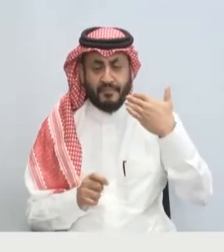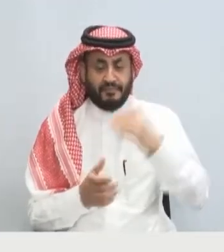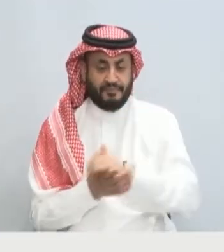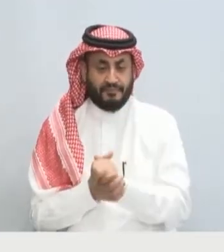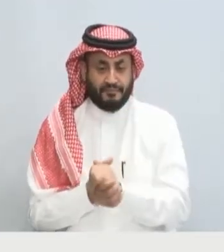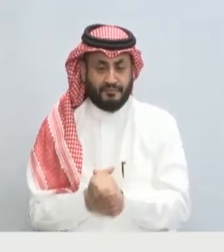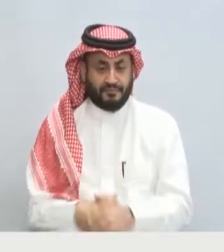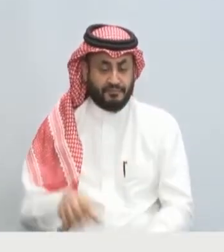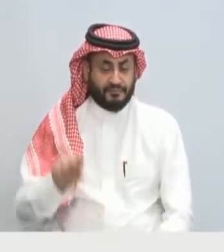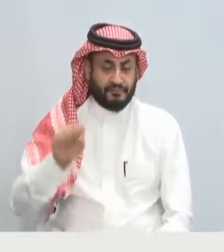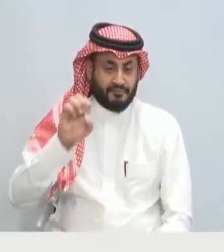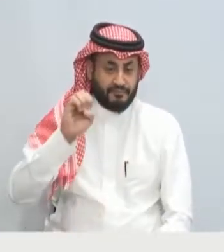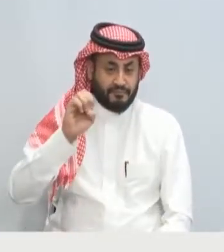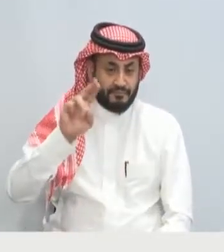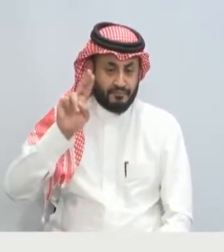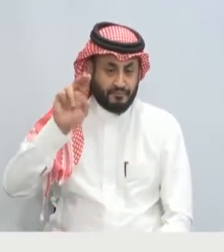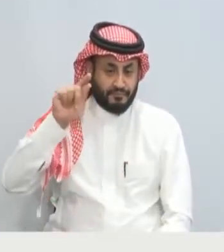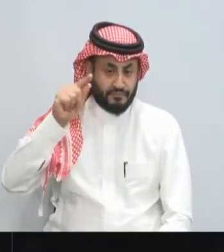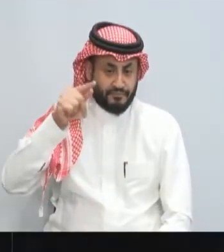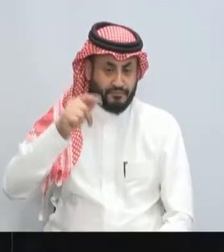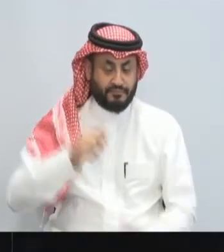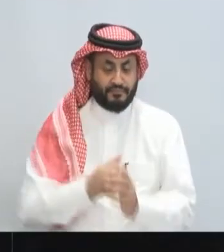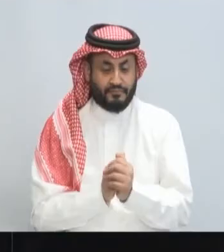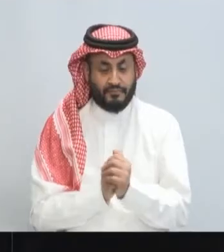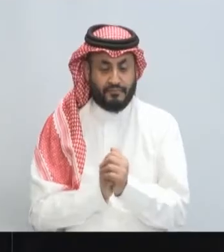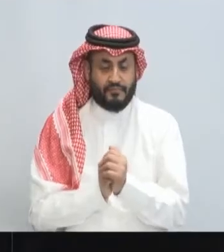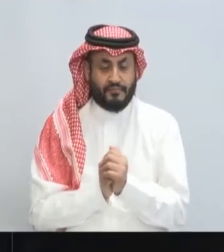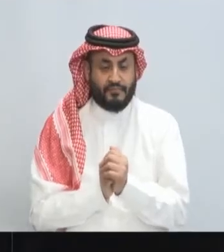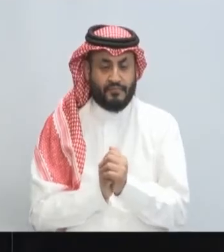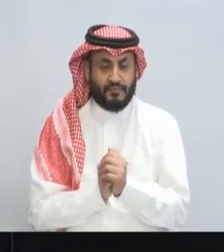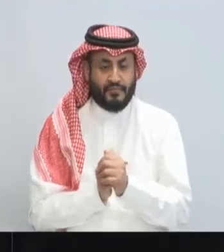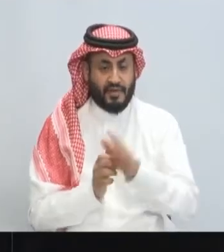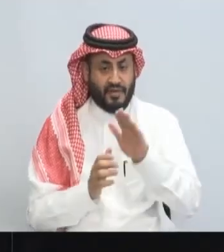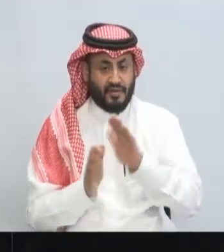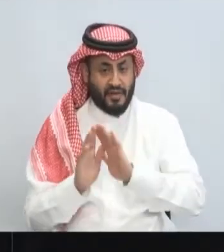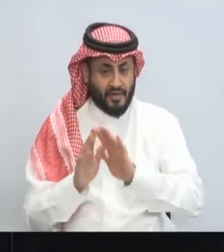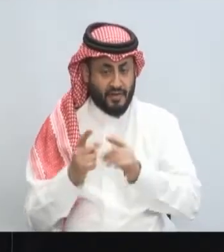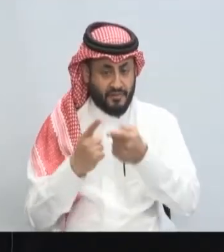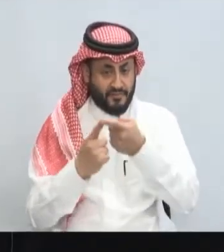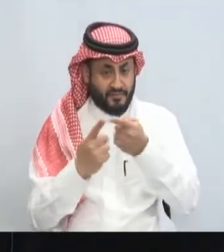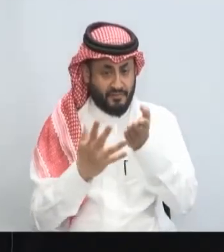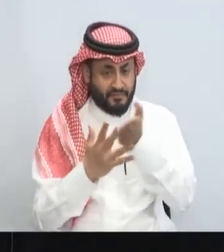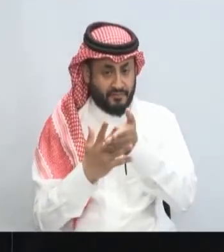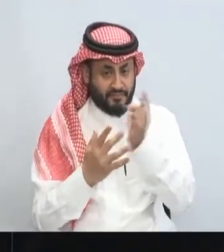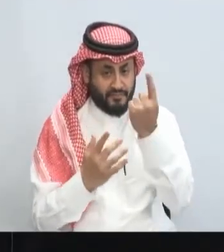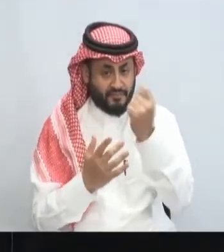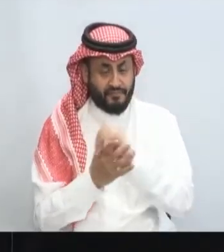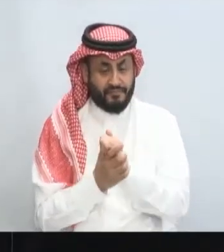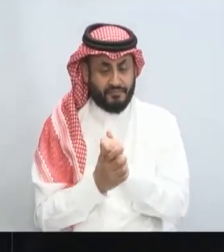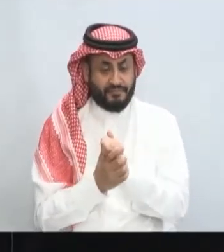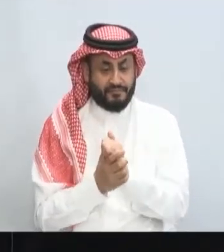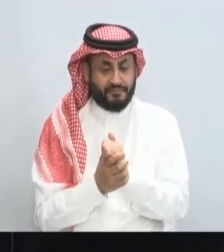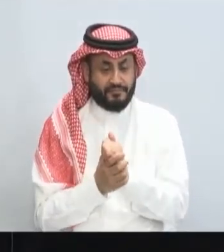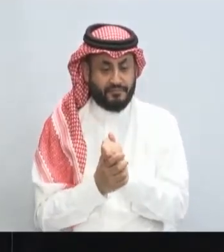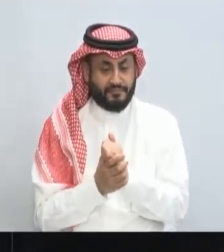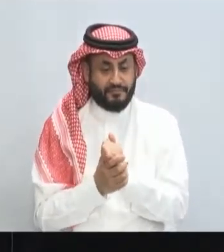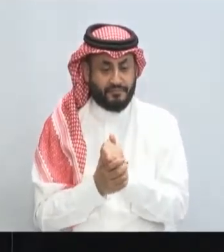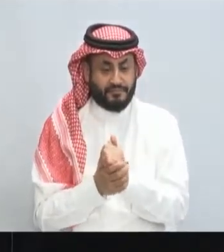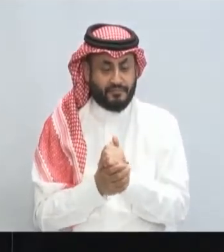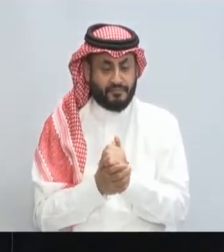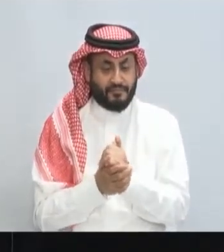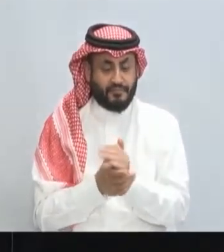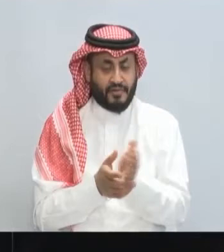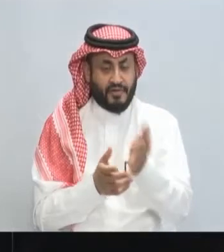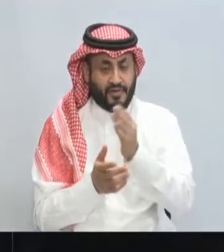is hot. So, this is our first part of the chant. Now, I'm going